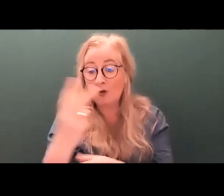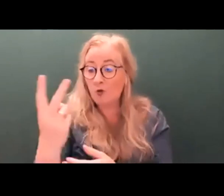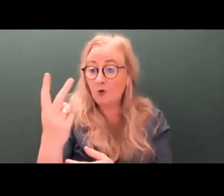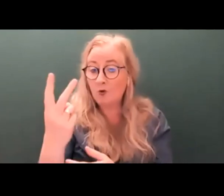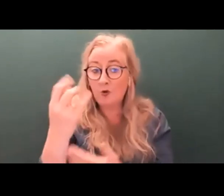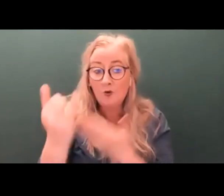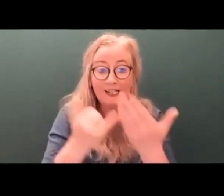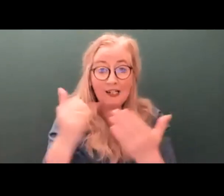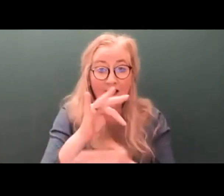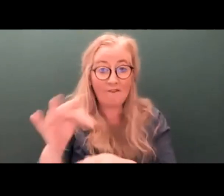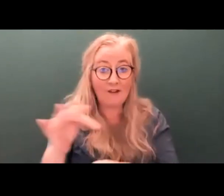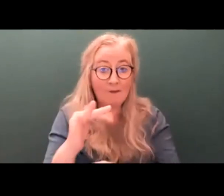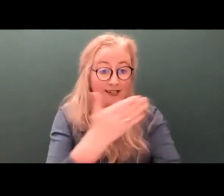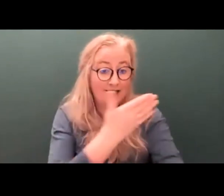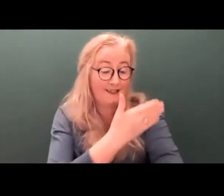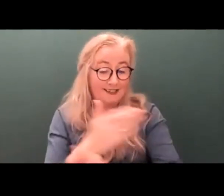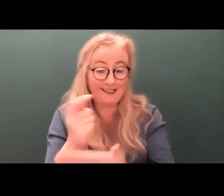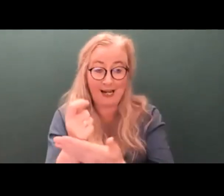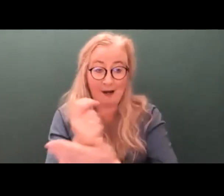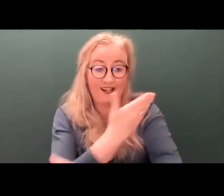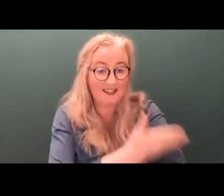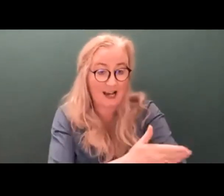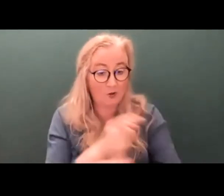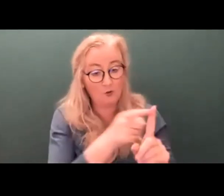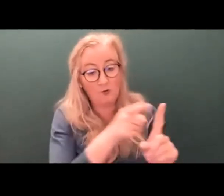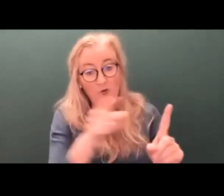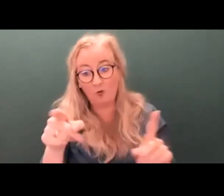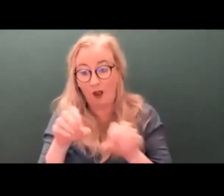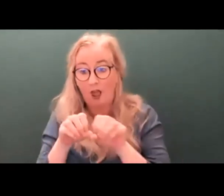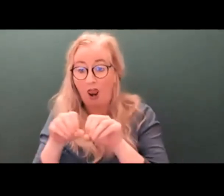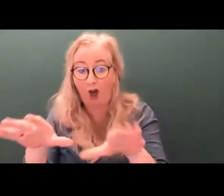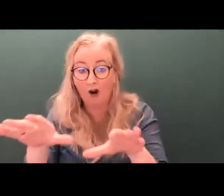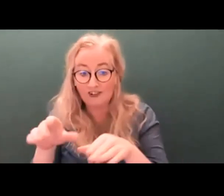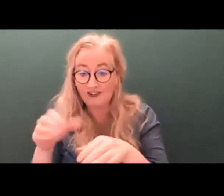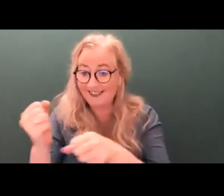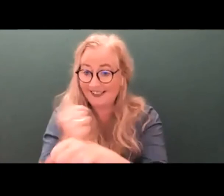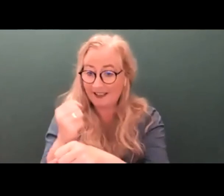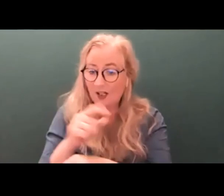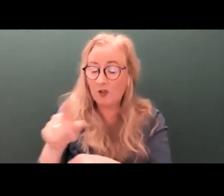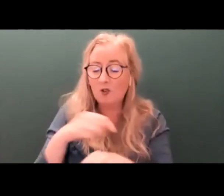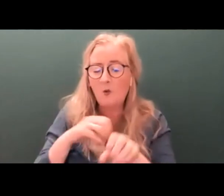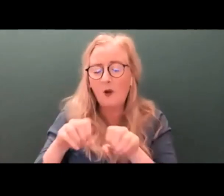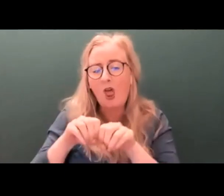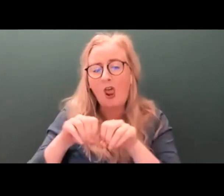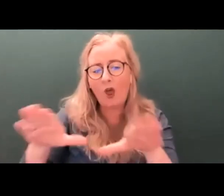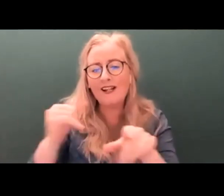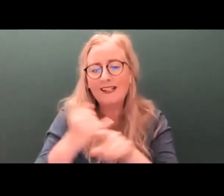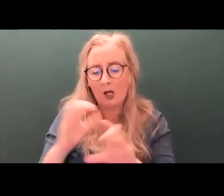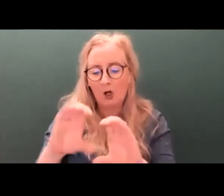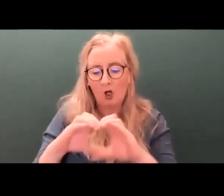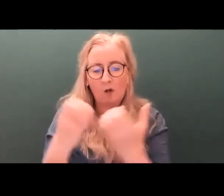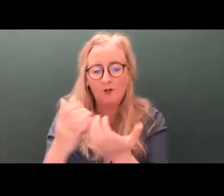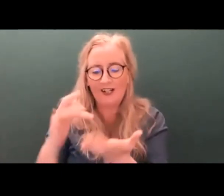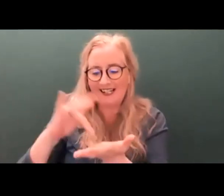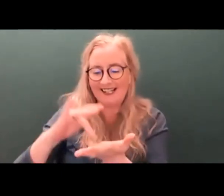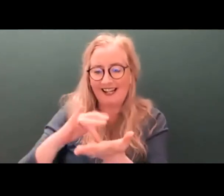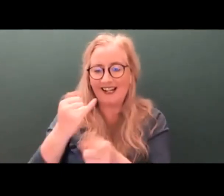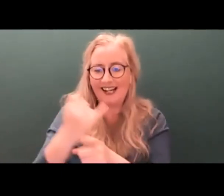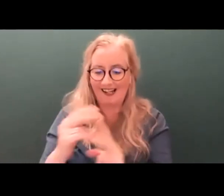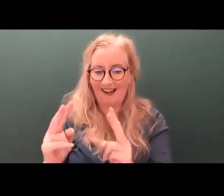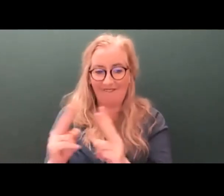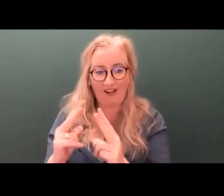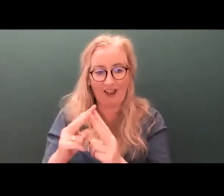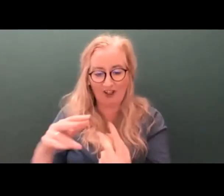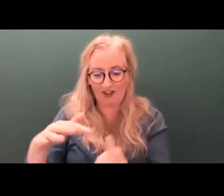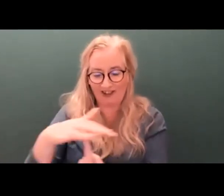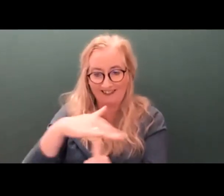from when we started to when we actually had our launch day. And we launched it in the community centre in the village itself. And